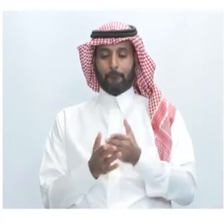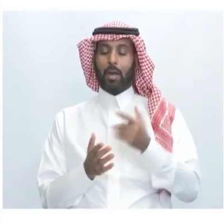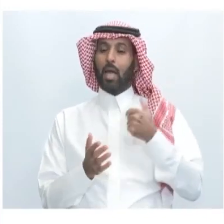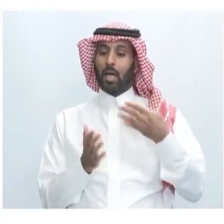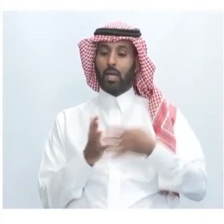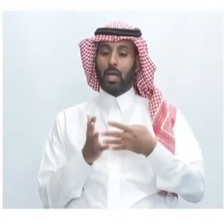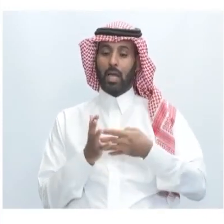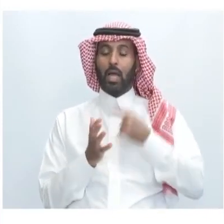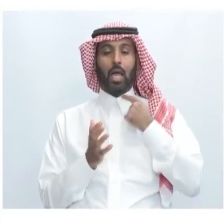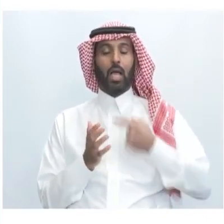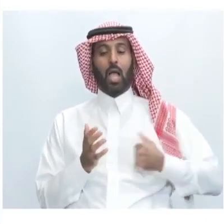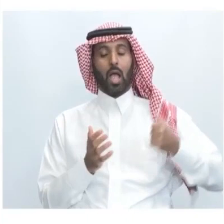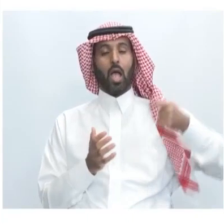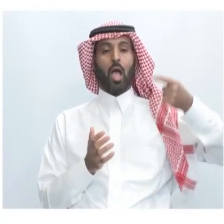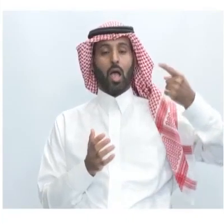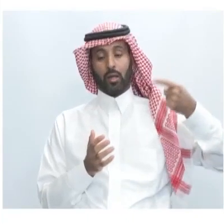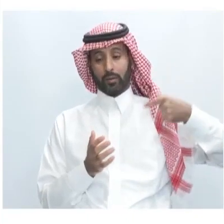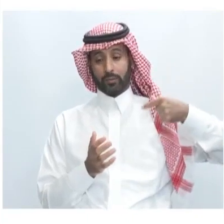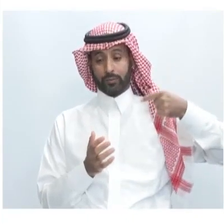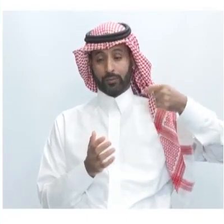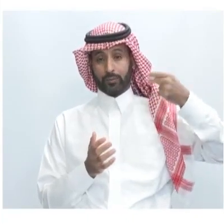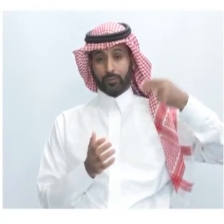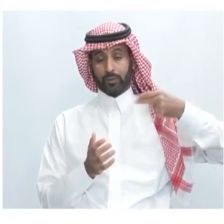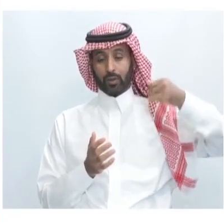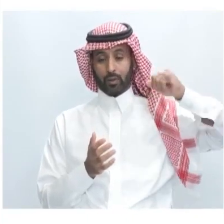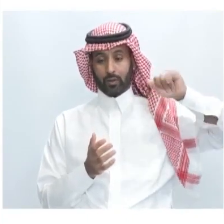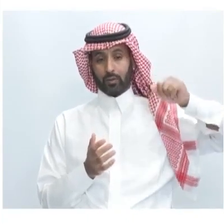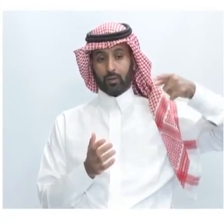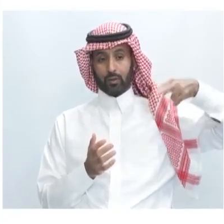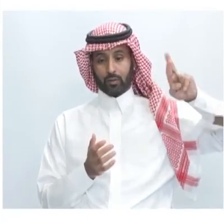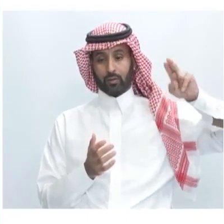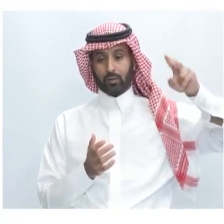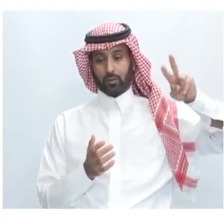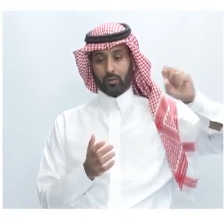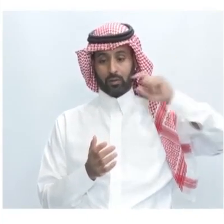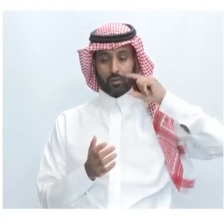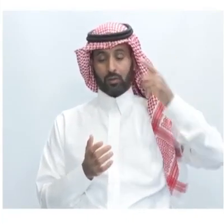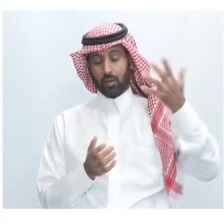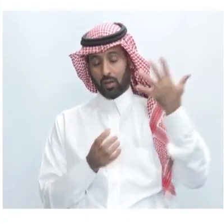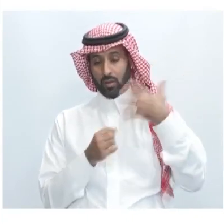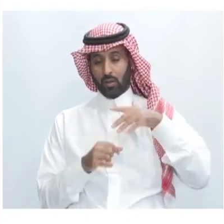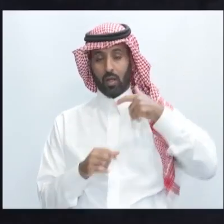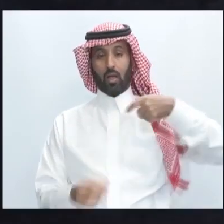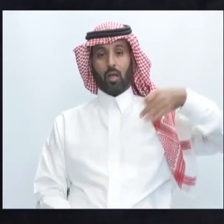University with the capital H and U in the fall? So fall with a small F.